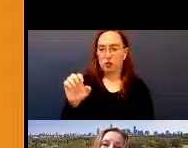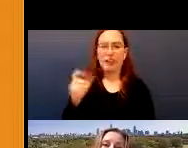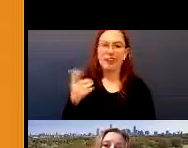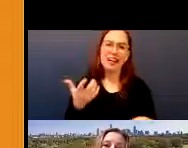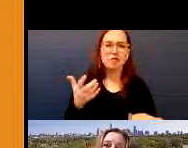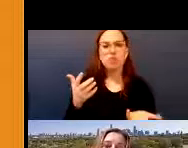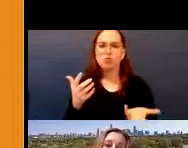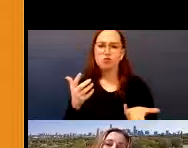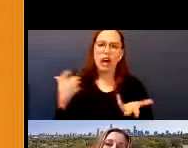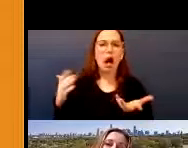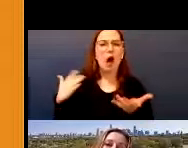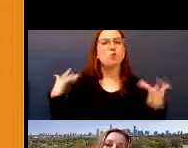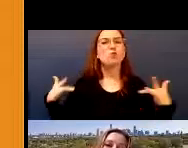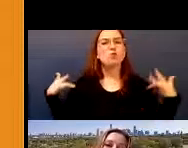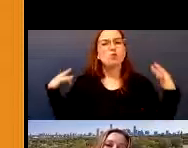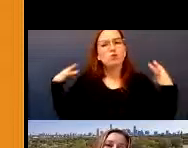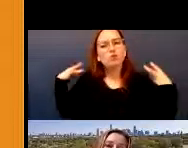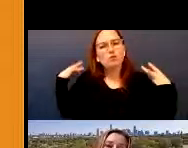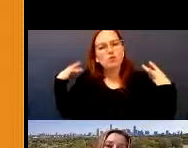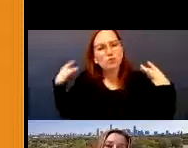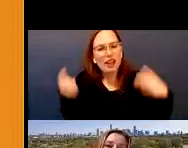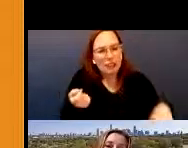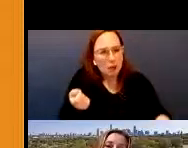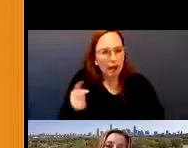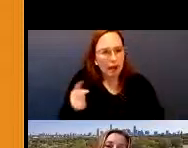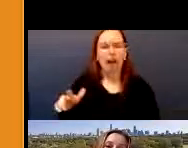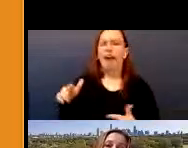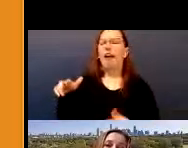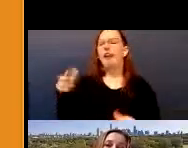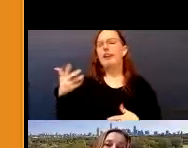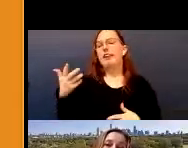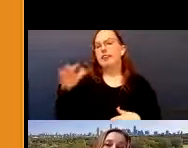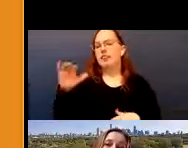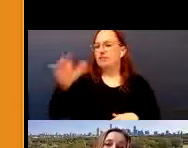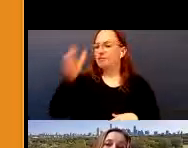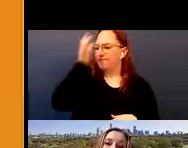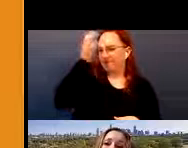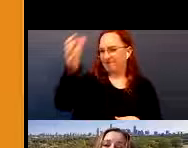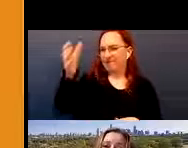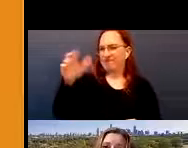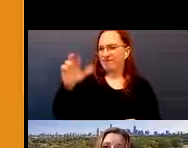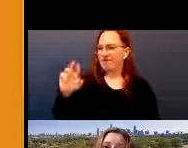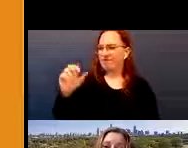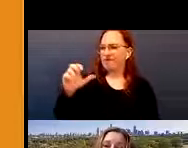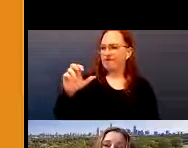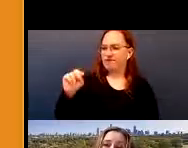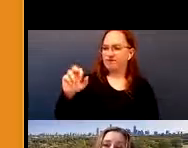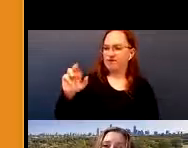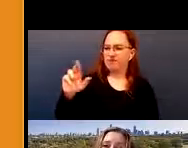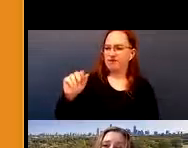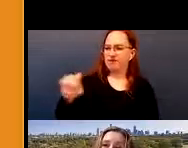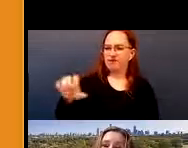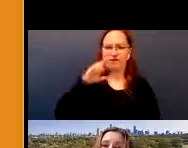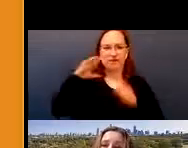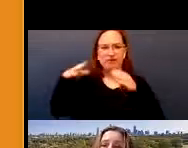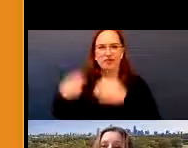three concepts on the park. And this is focused around the idea that the caretaker's cottage and Quonset